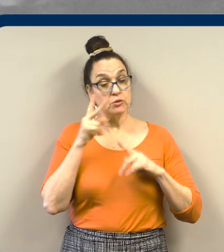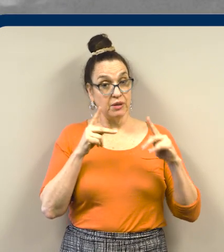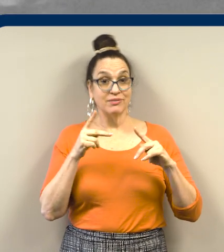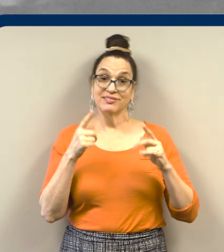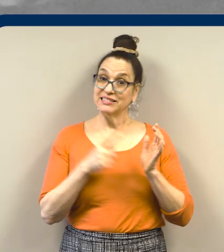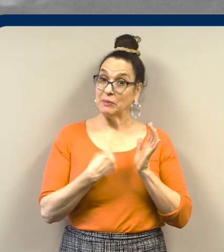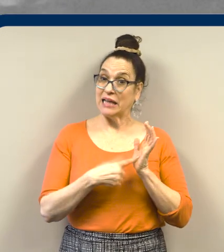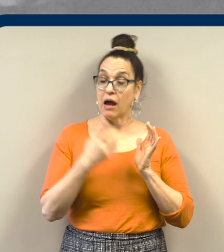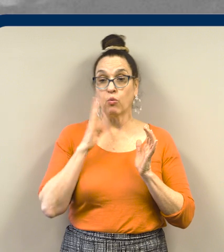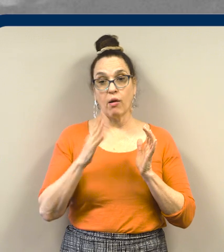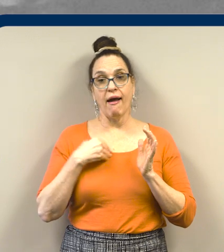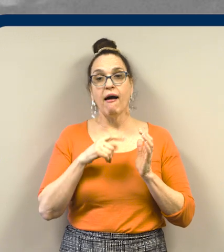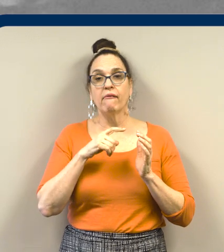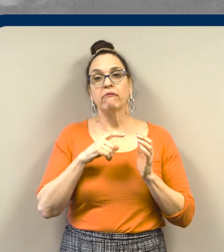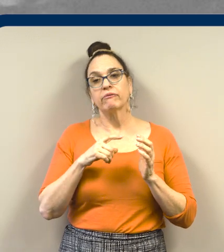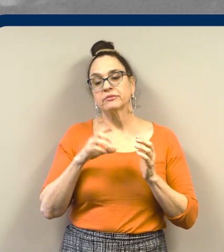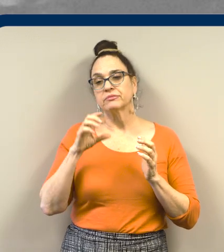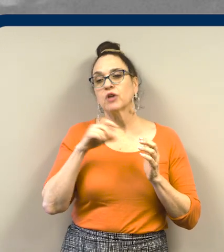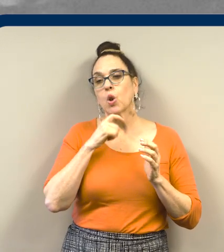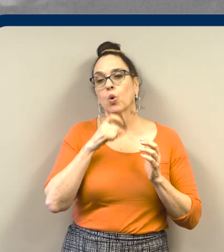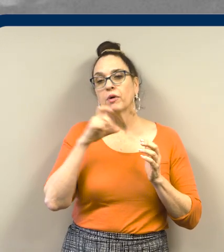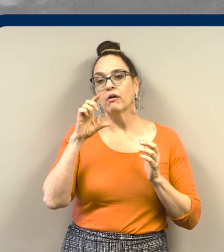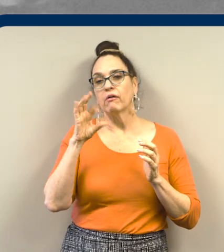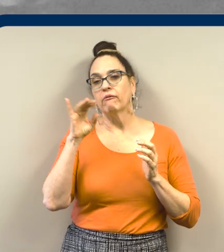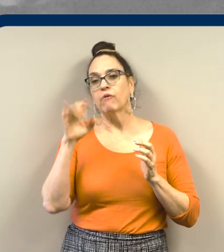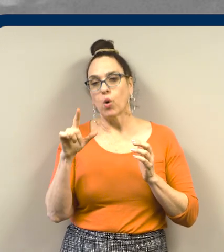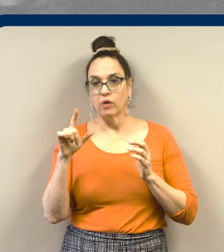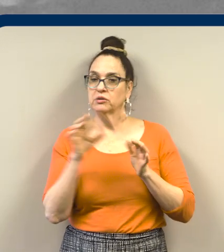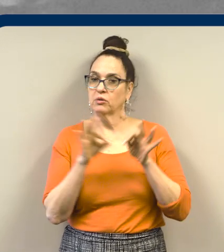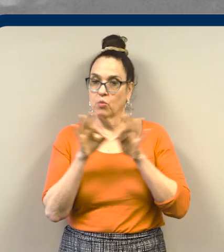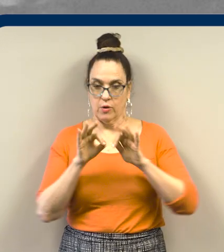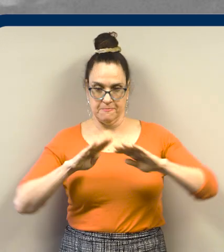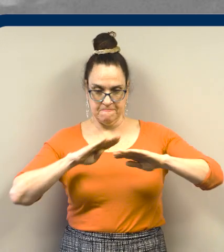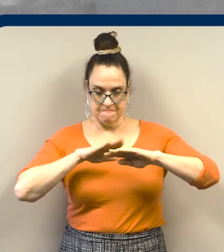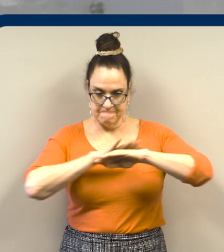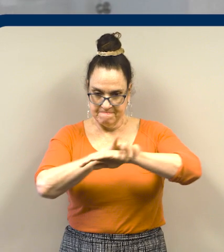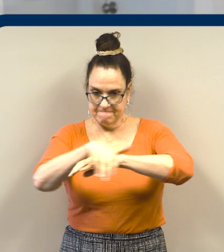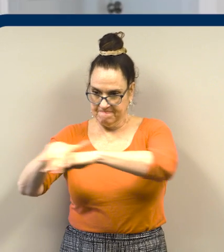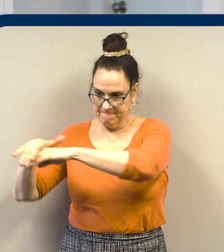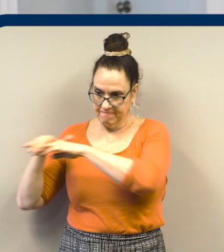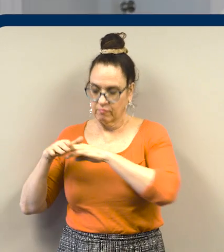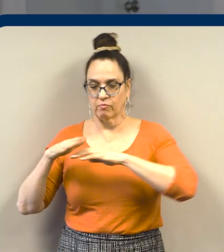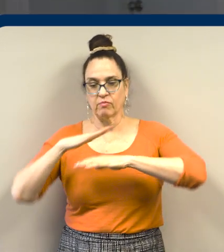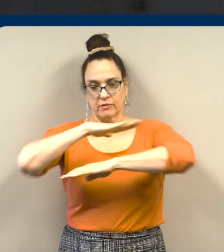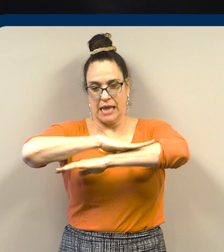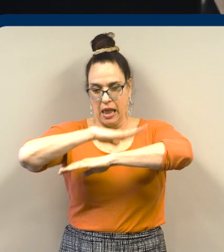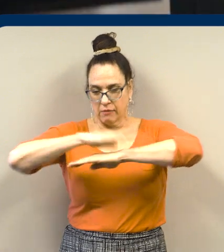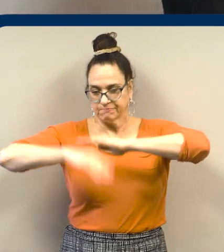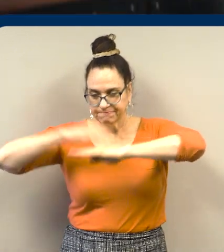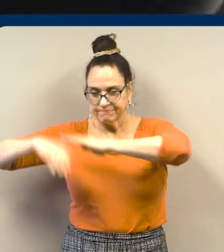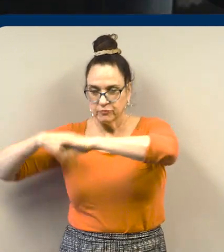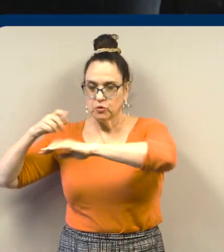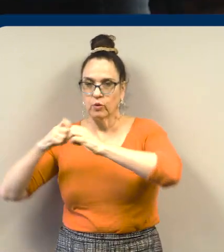with aluminum foil to ensure only kosher for Passover food touches the surfaces. So, in the weeks leading up